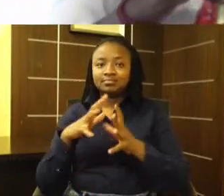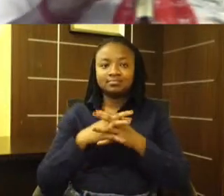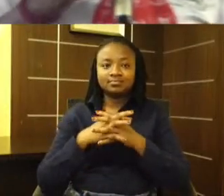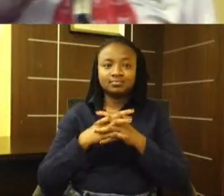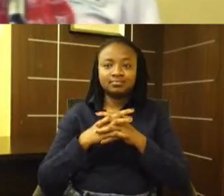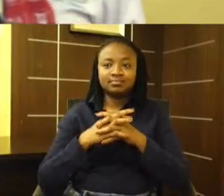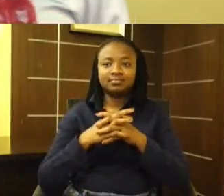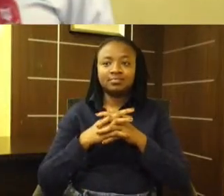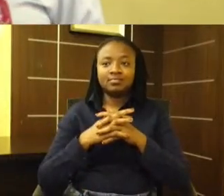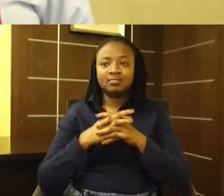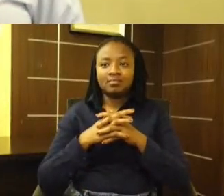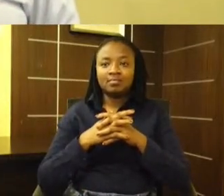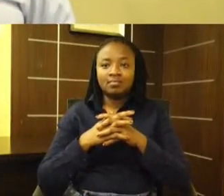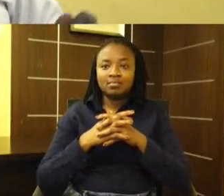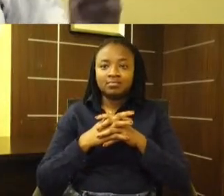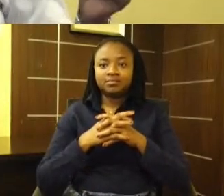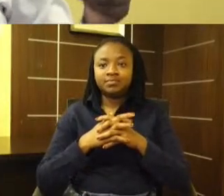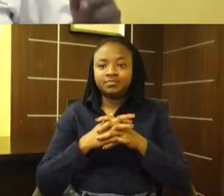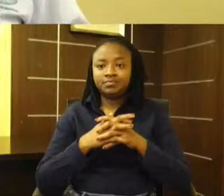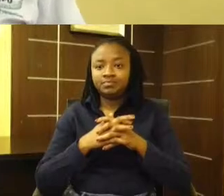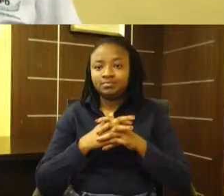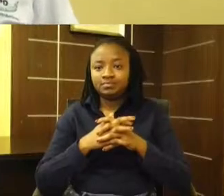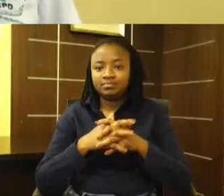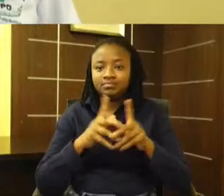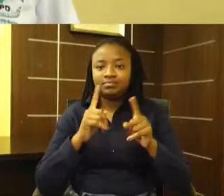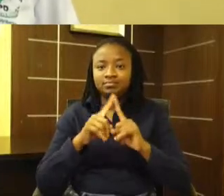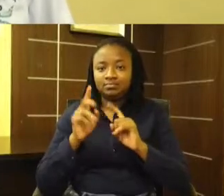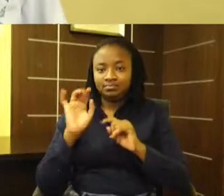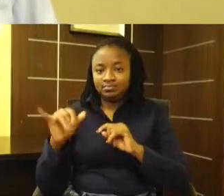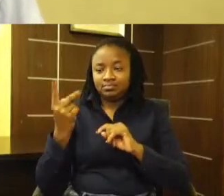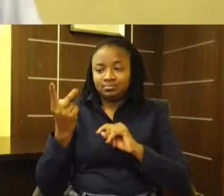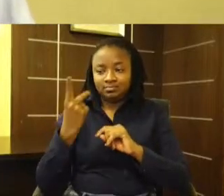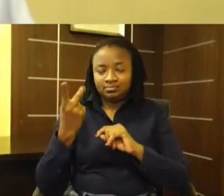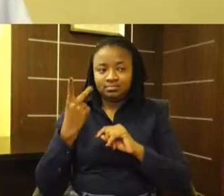And lakini ni nyuma ya tent.